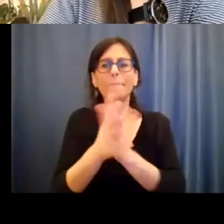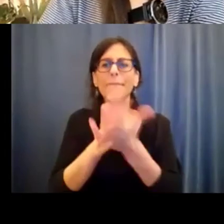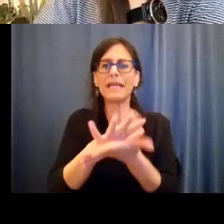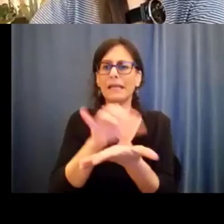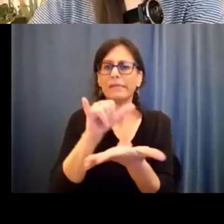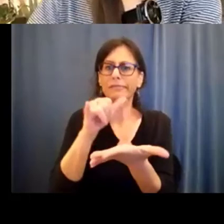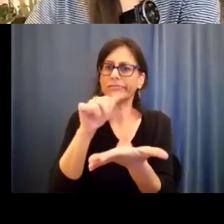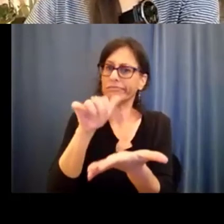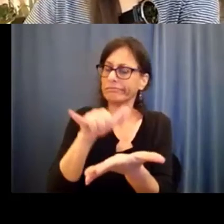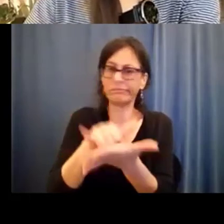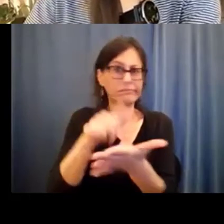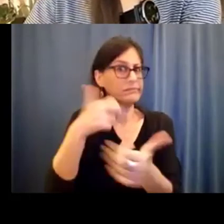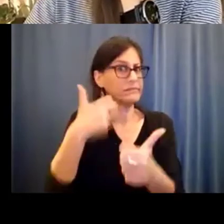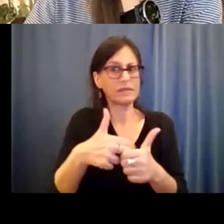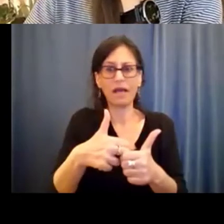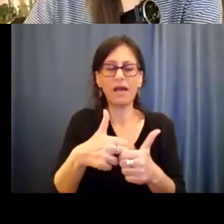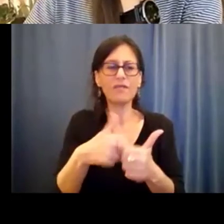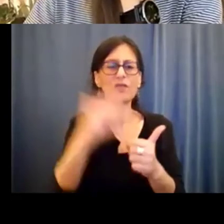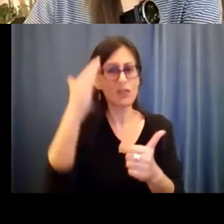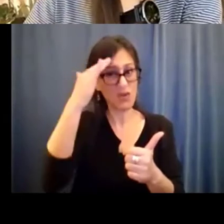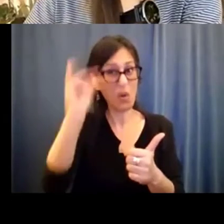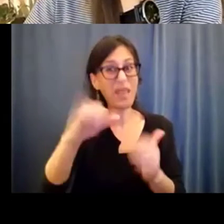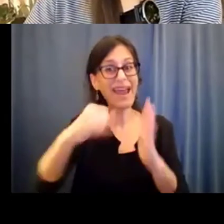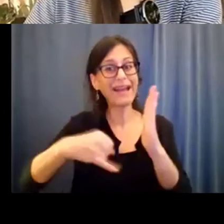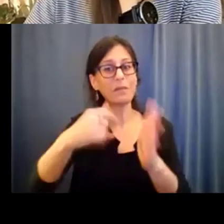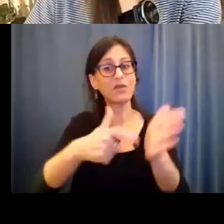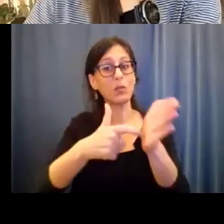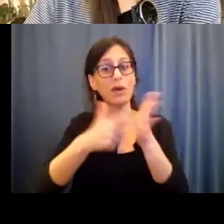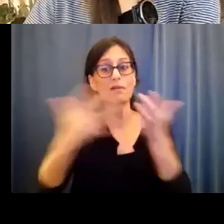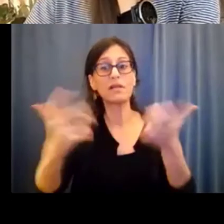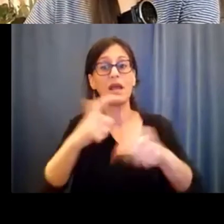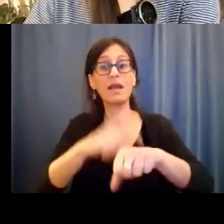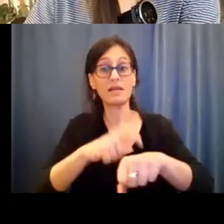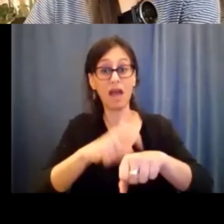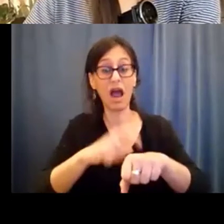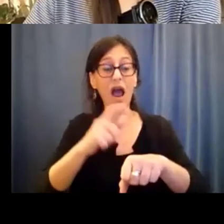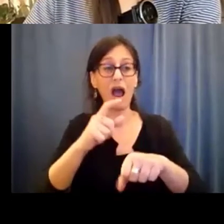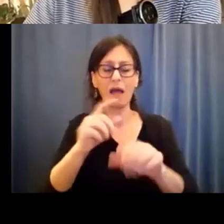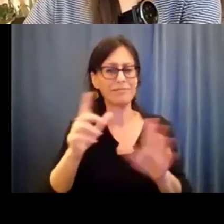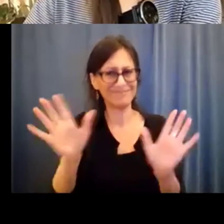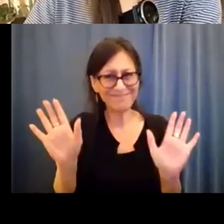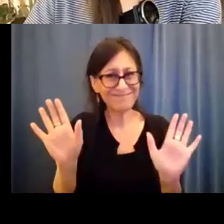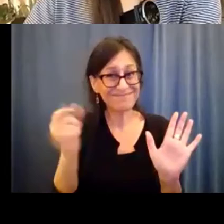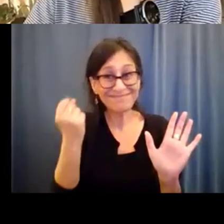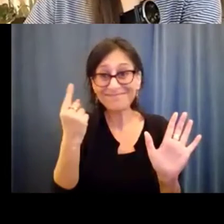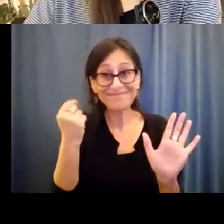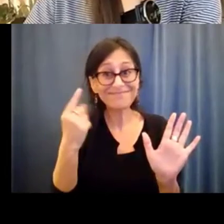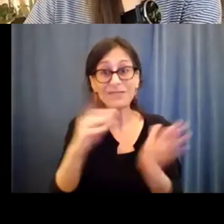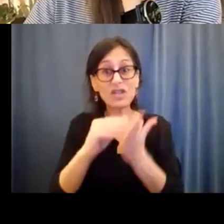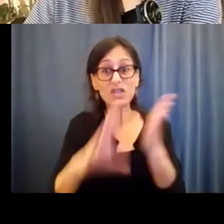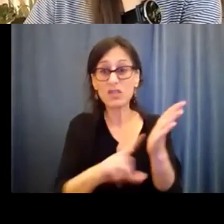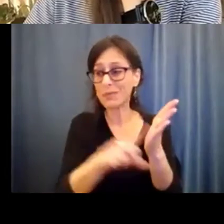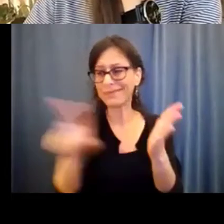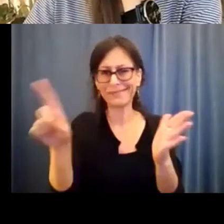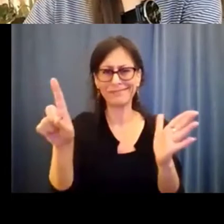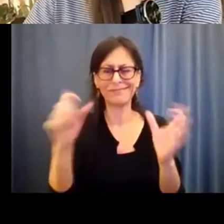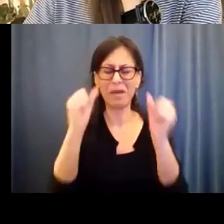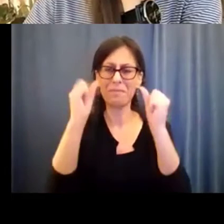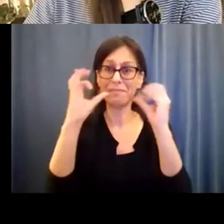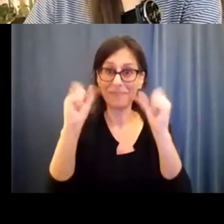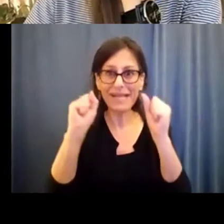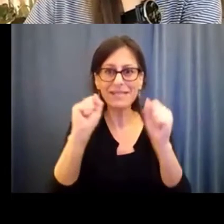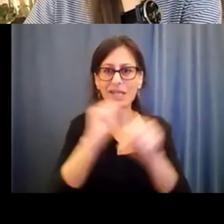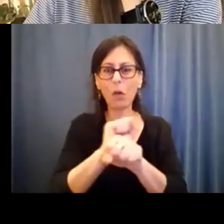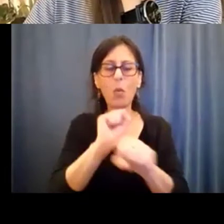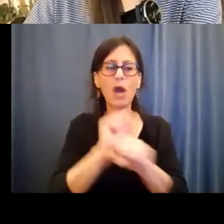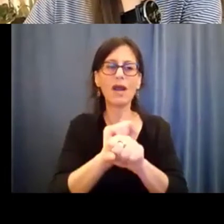But as some of you may know, animation takes a long time, and don't get me wrong, students did an